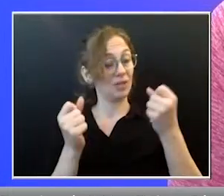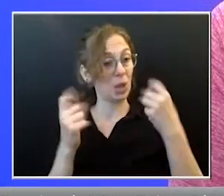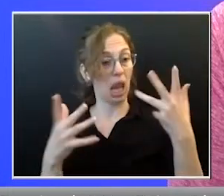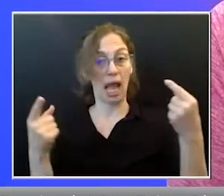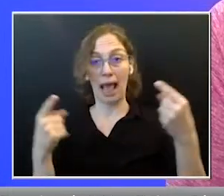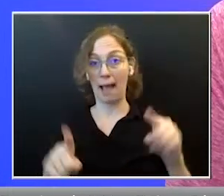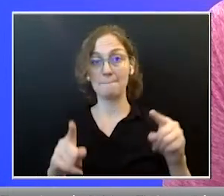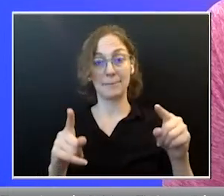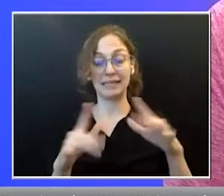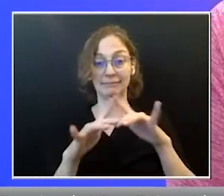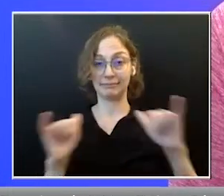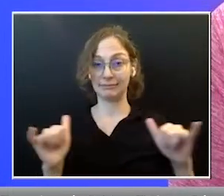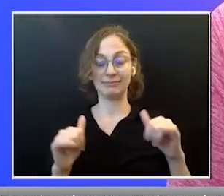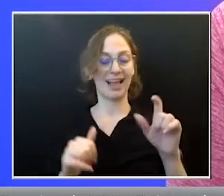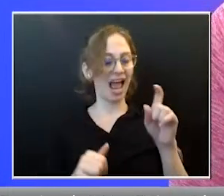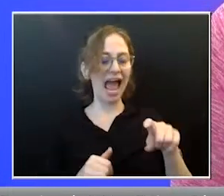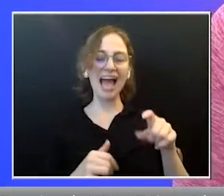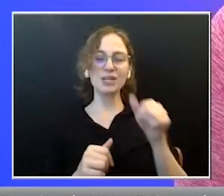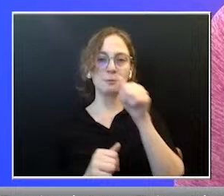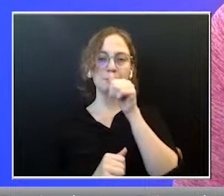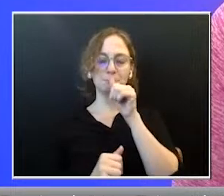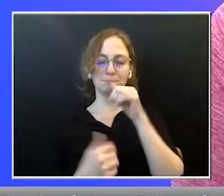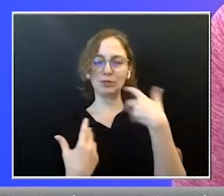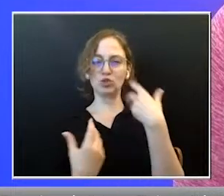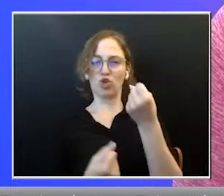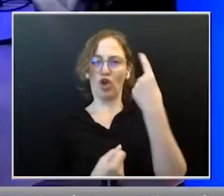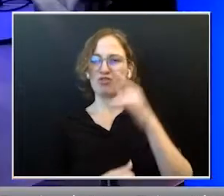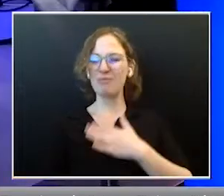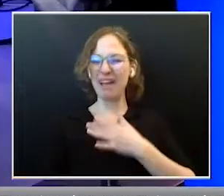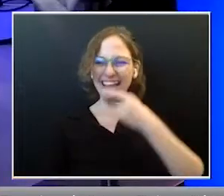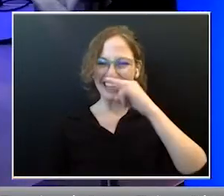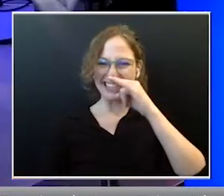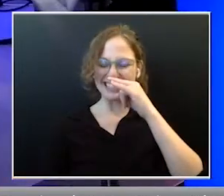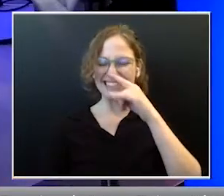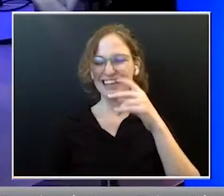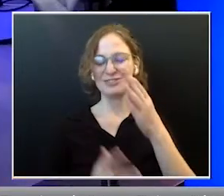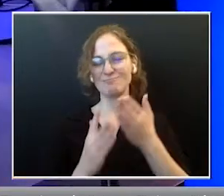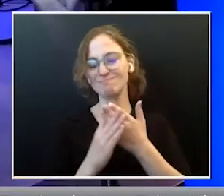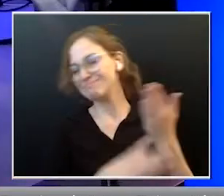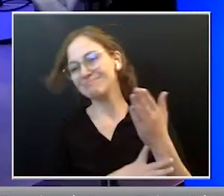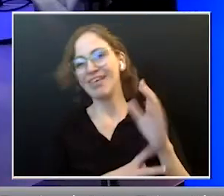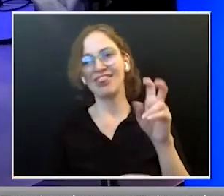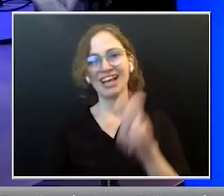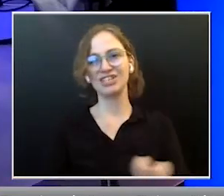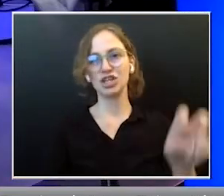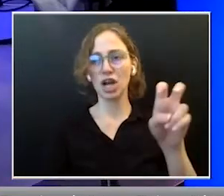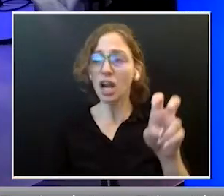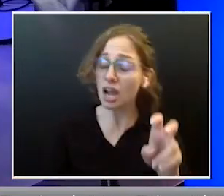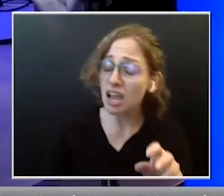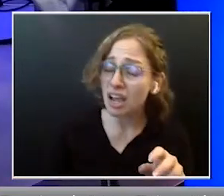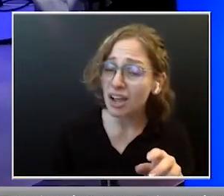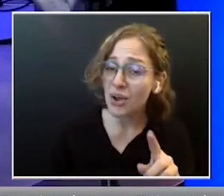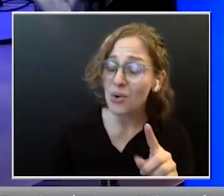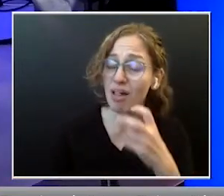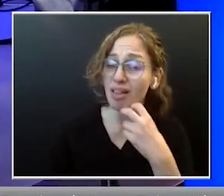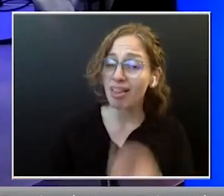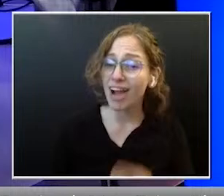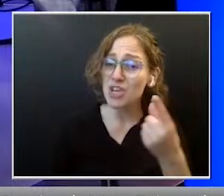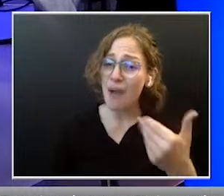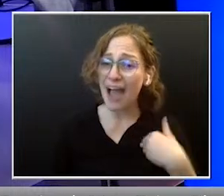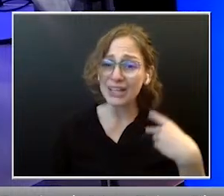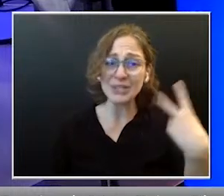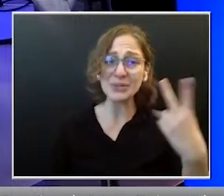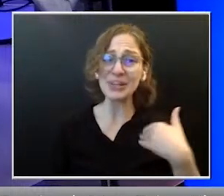get through this journey of breast cancer. I think we might have buried that part. You had 2 small children throughout all of this as well.